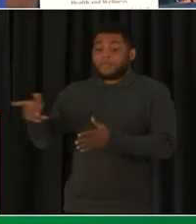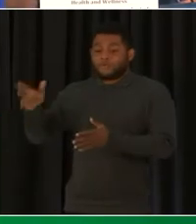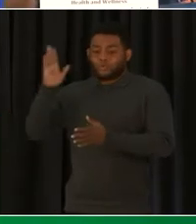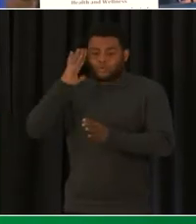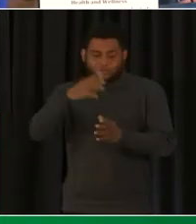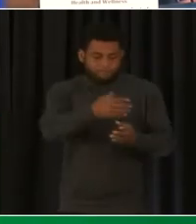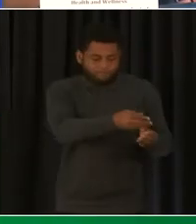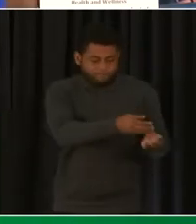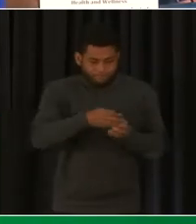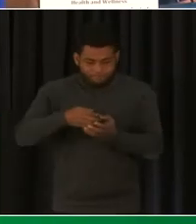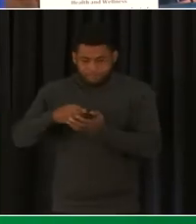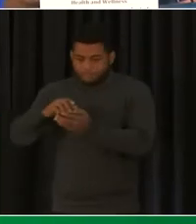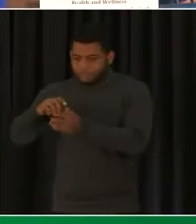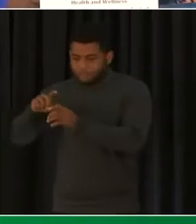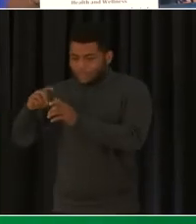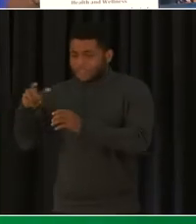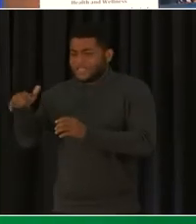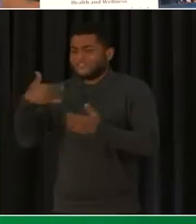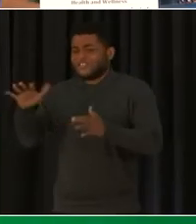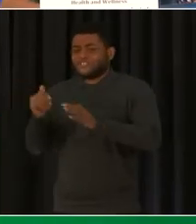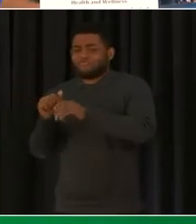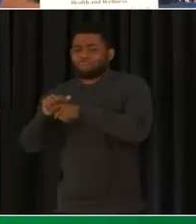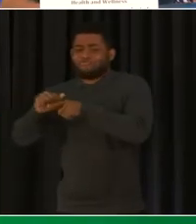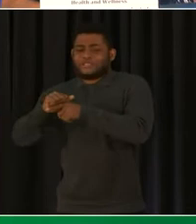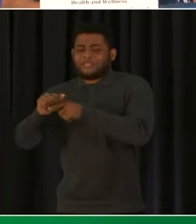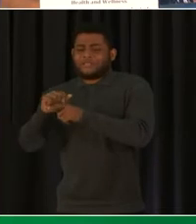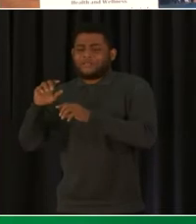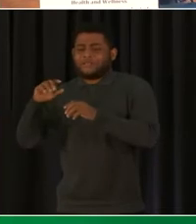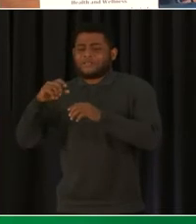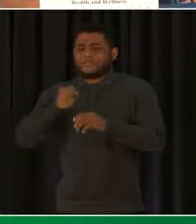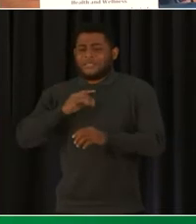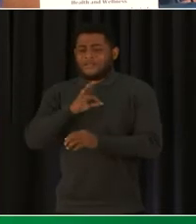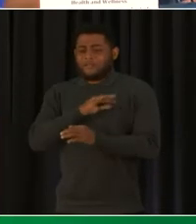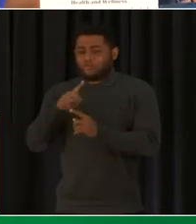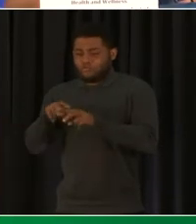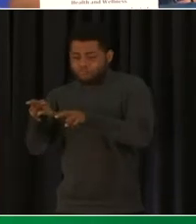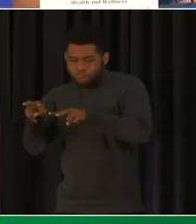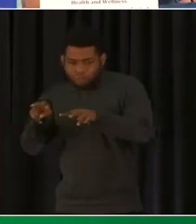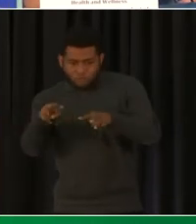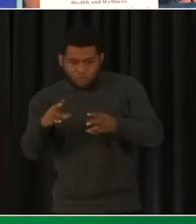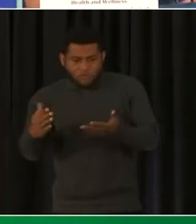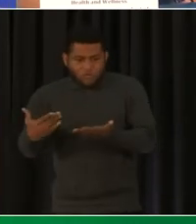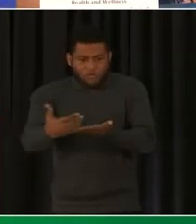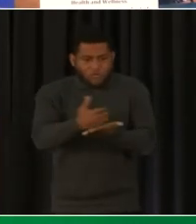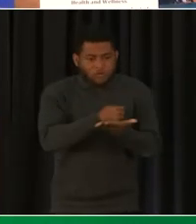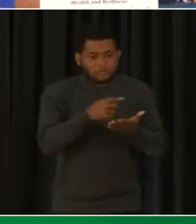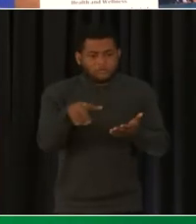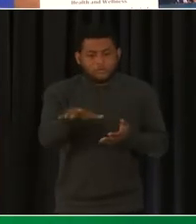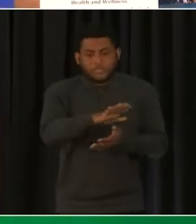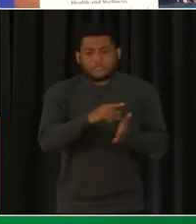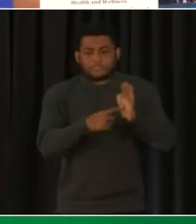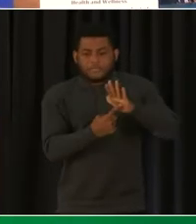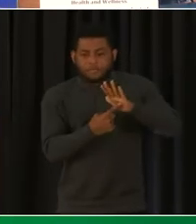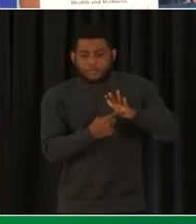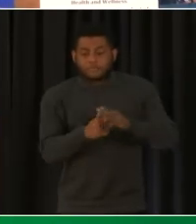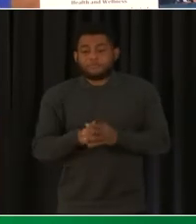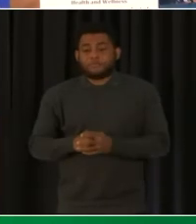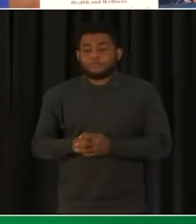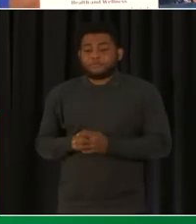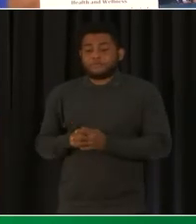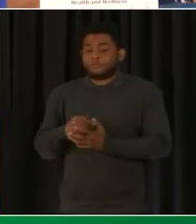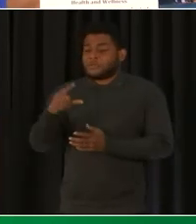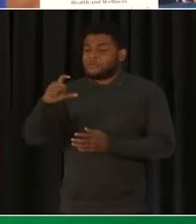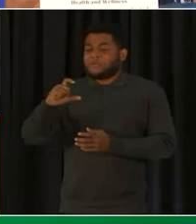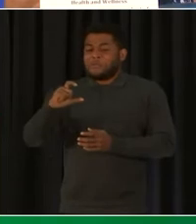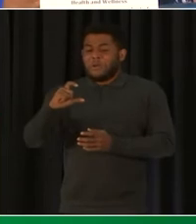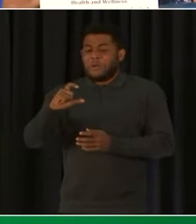have trained staff at each site supervising sample collection. And the sample is collected in a small test tube. Just a